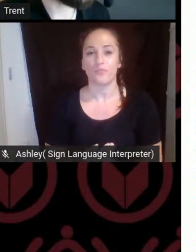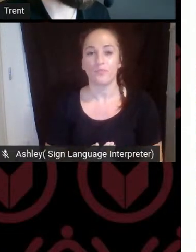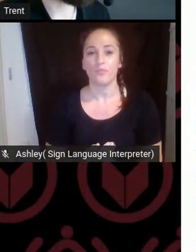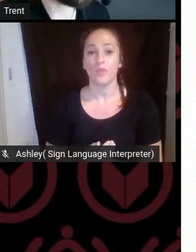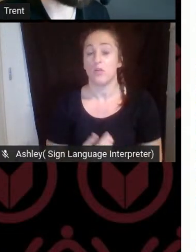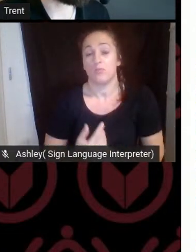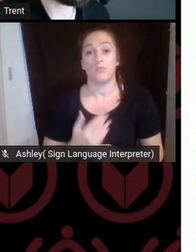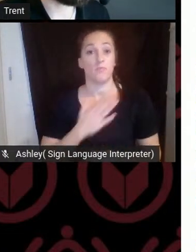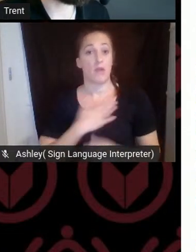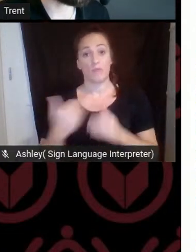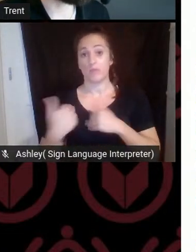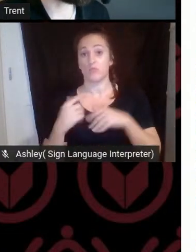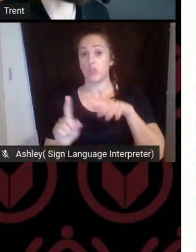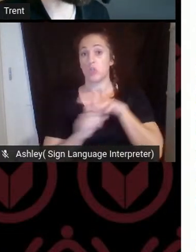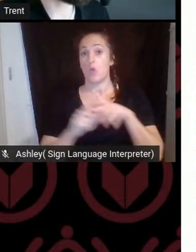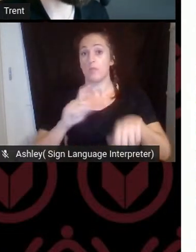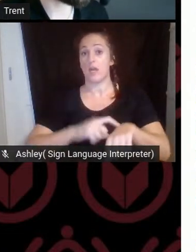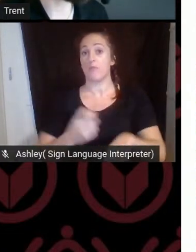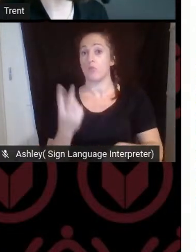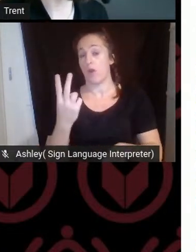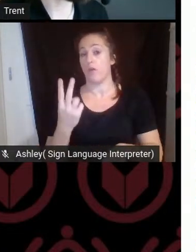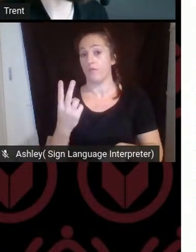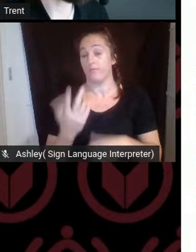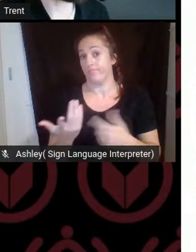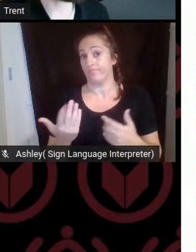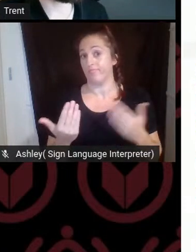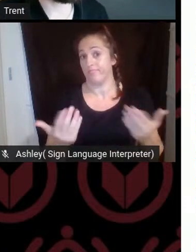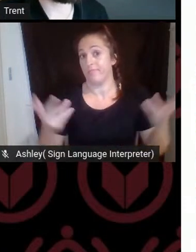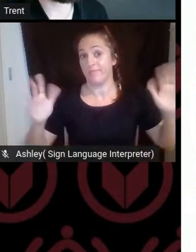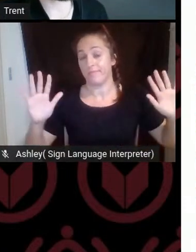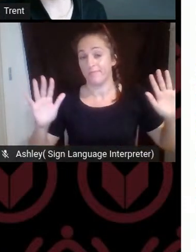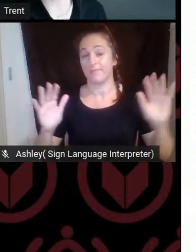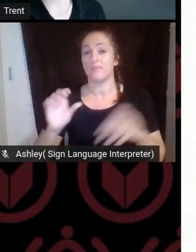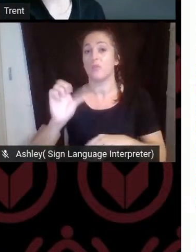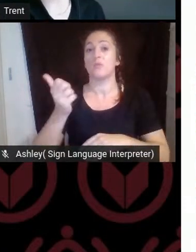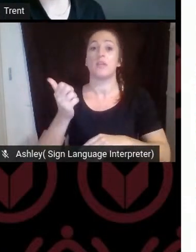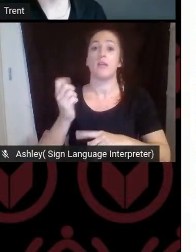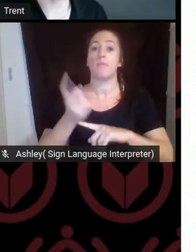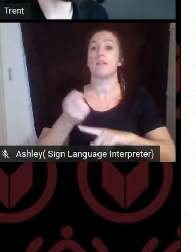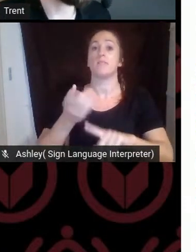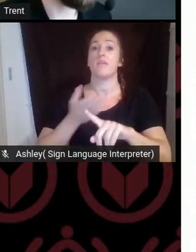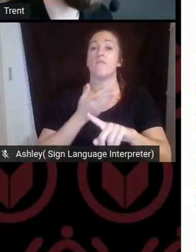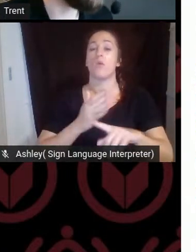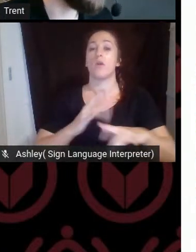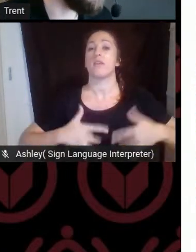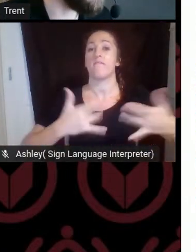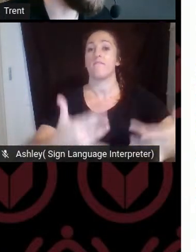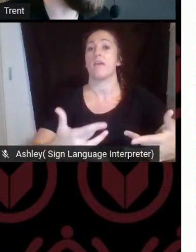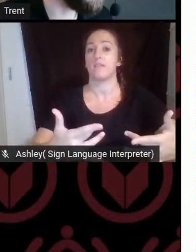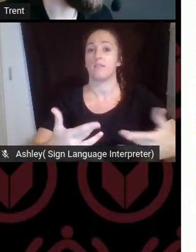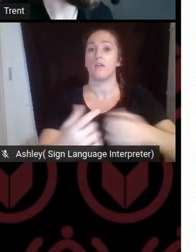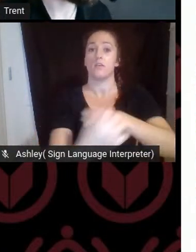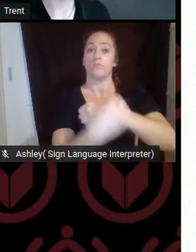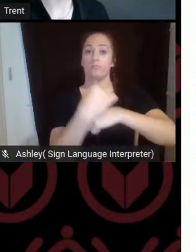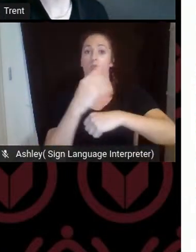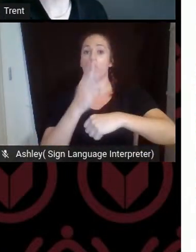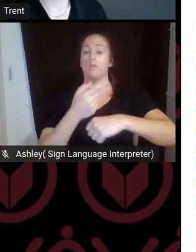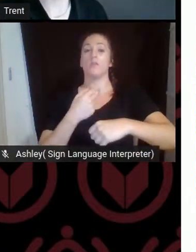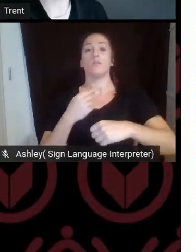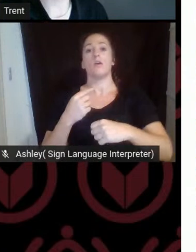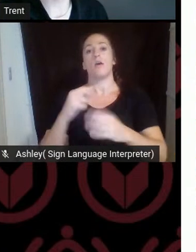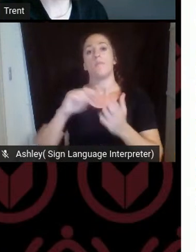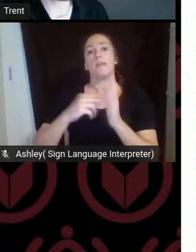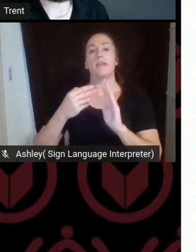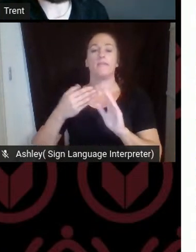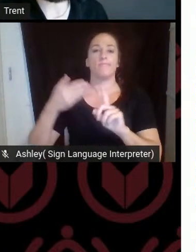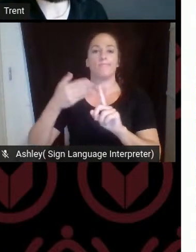show up at 12. Now, in 10 minutes, based on my calendar settings, 10 minutes before the event, I'll get a notification email saying, hey, this is starting soon. And that's really the